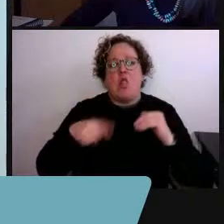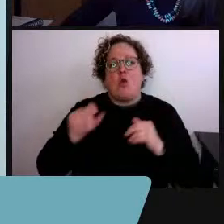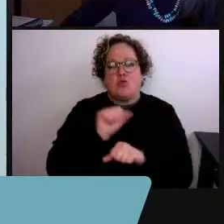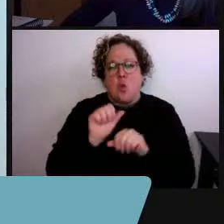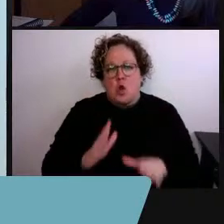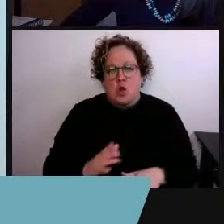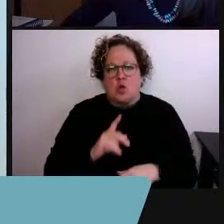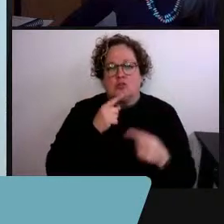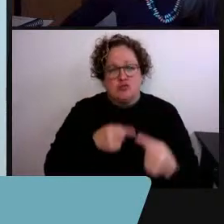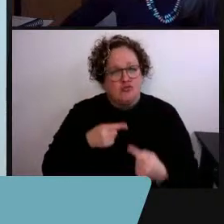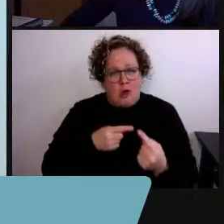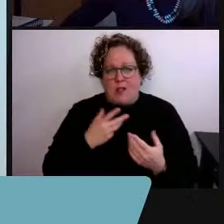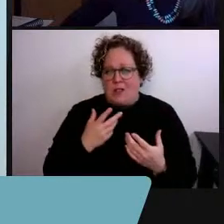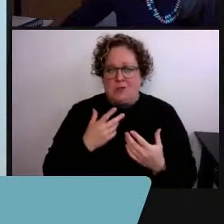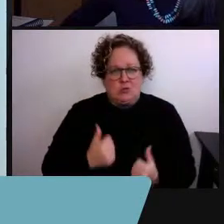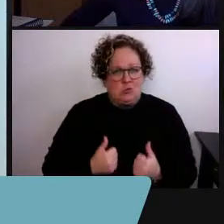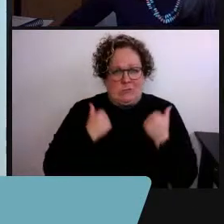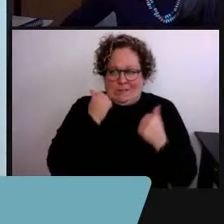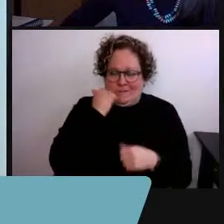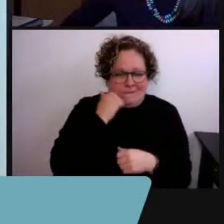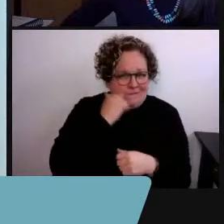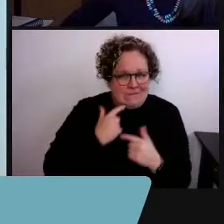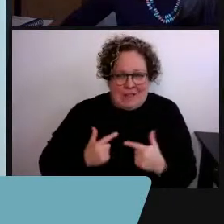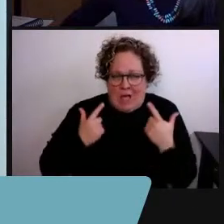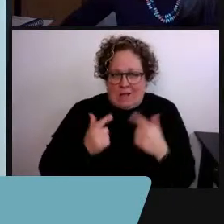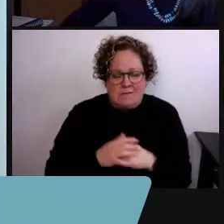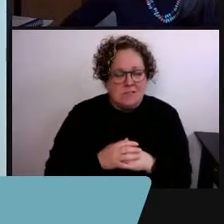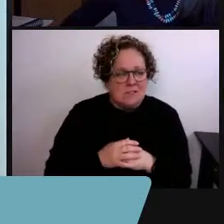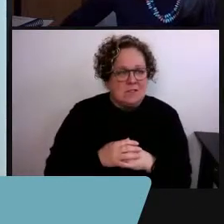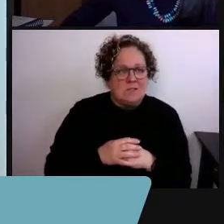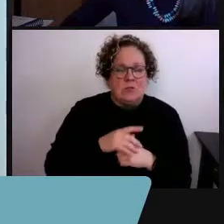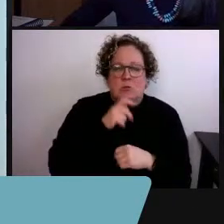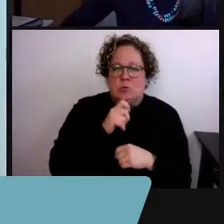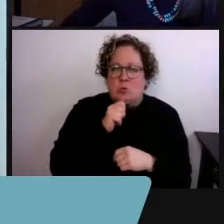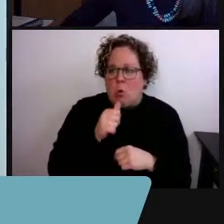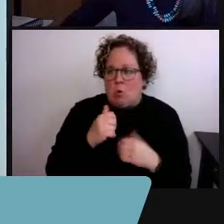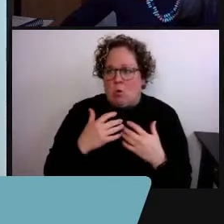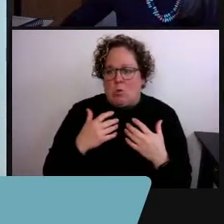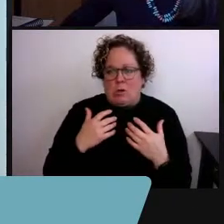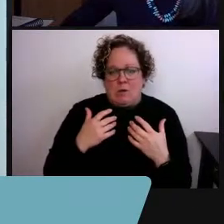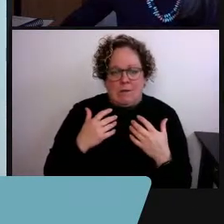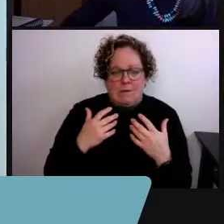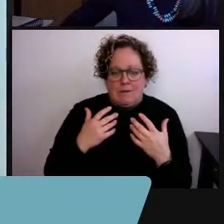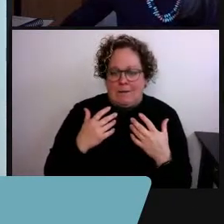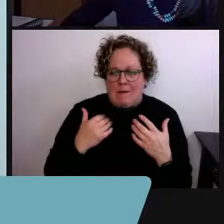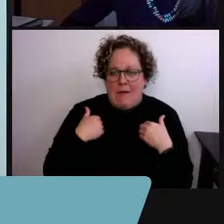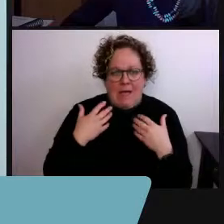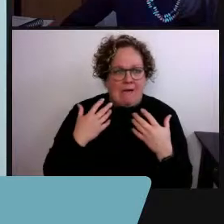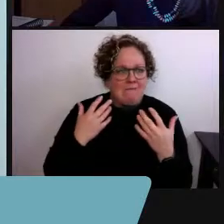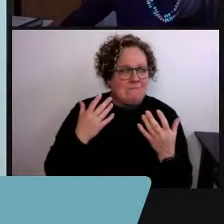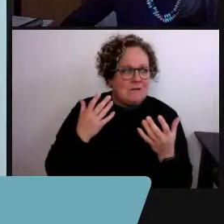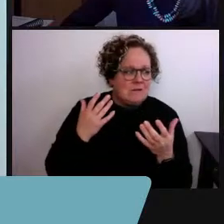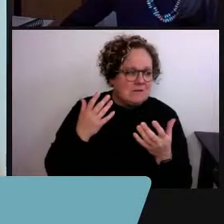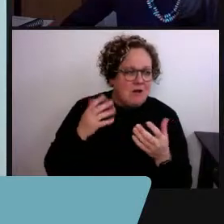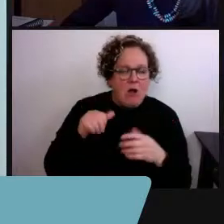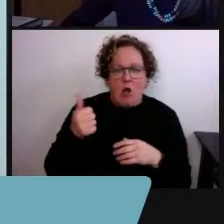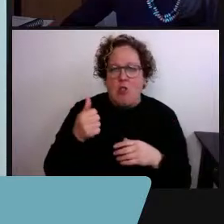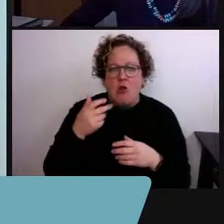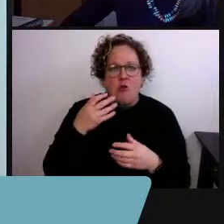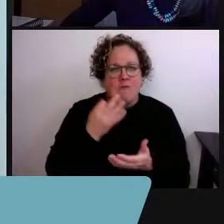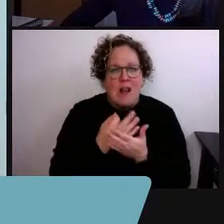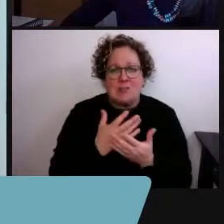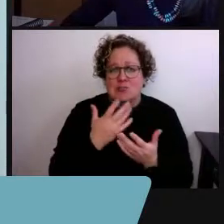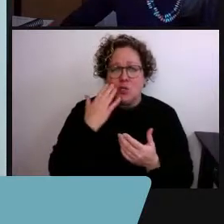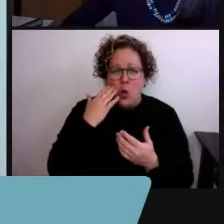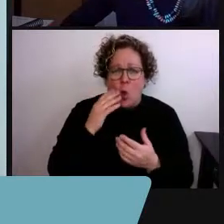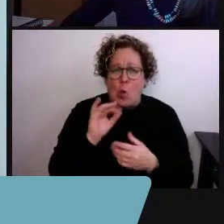struggling to make ends meet, who don't have some of the other financial supports like healthcare, retirement,